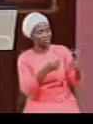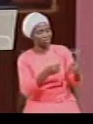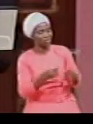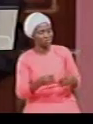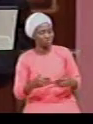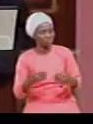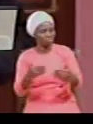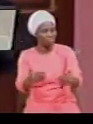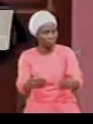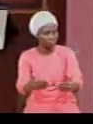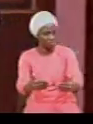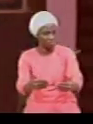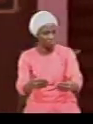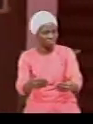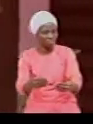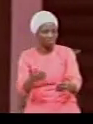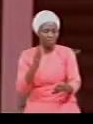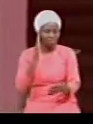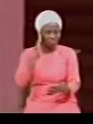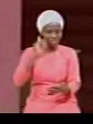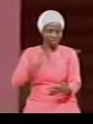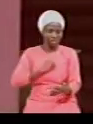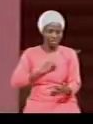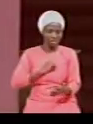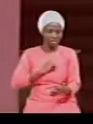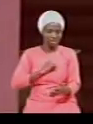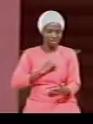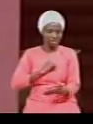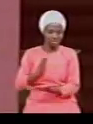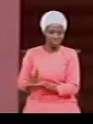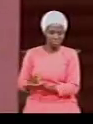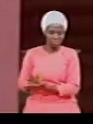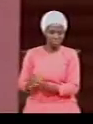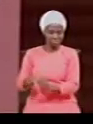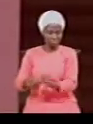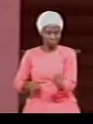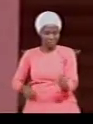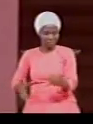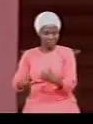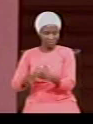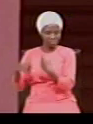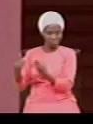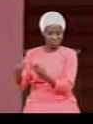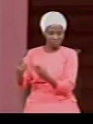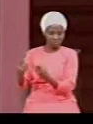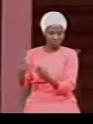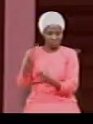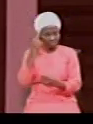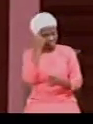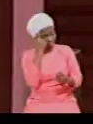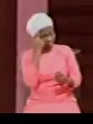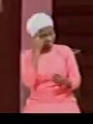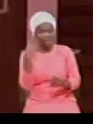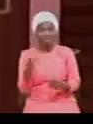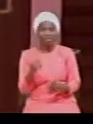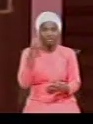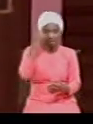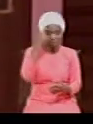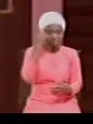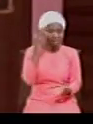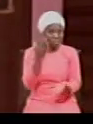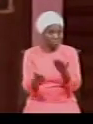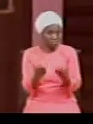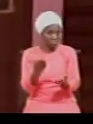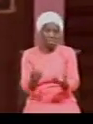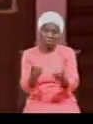forward? Should I back? Slide? Go back? The thought might